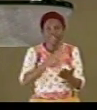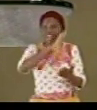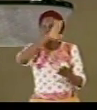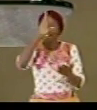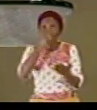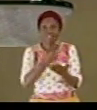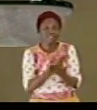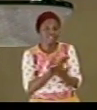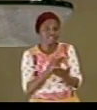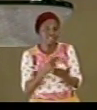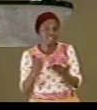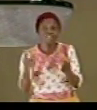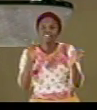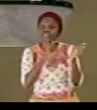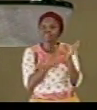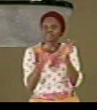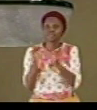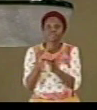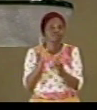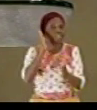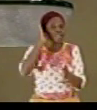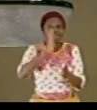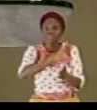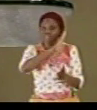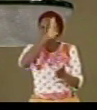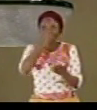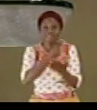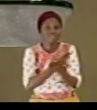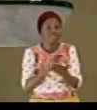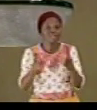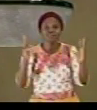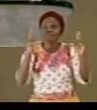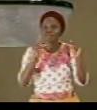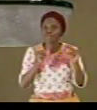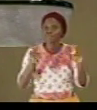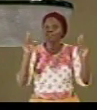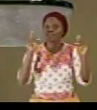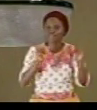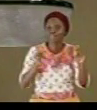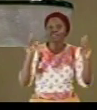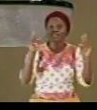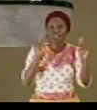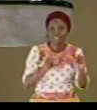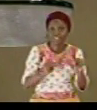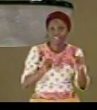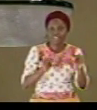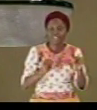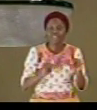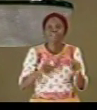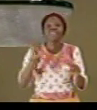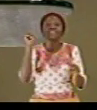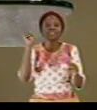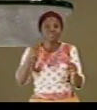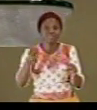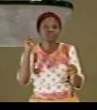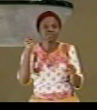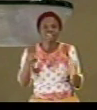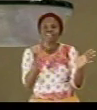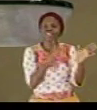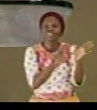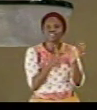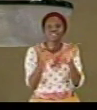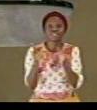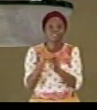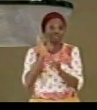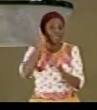Oh, yes, Jesus, we never fail. No, no, no. Yes, Jesus, we never fail.